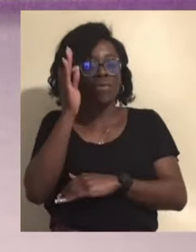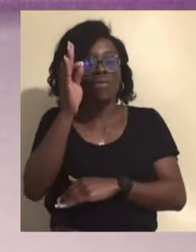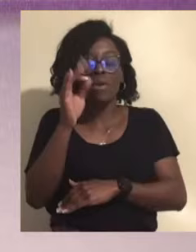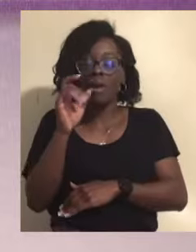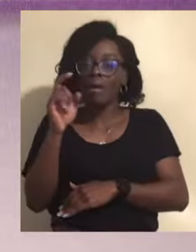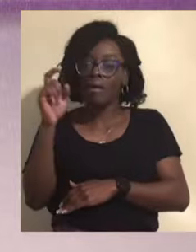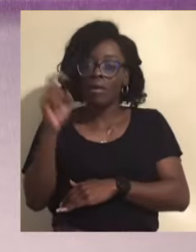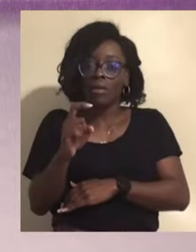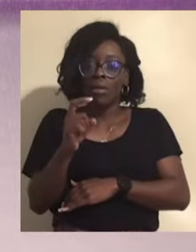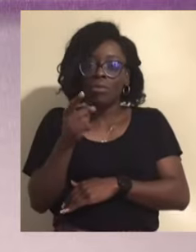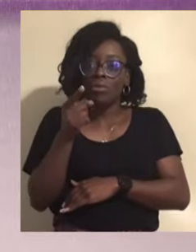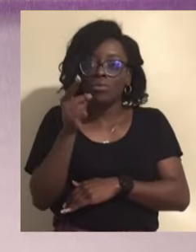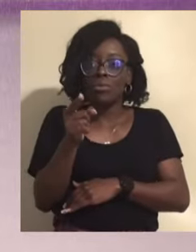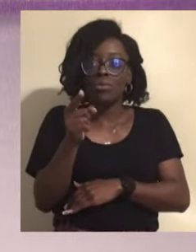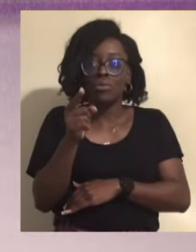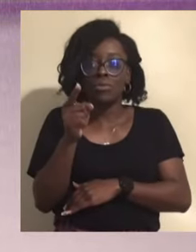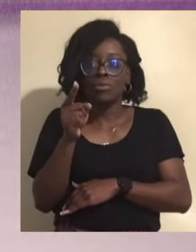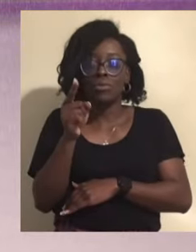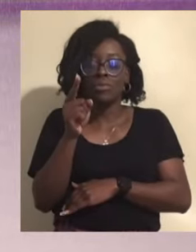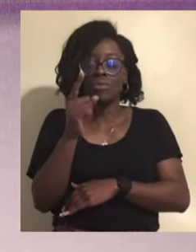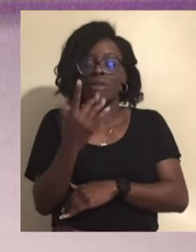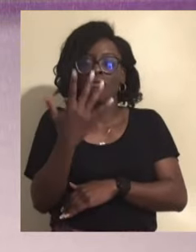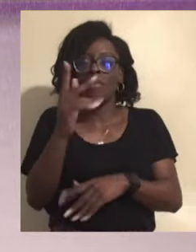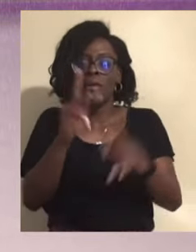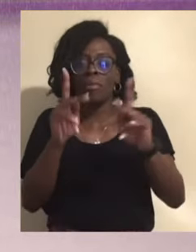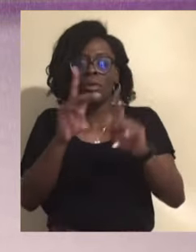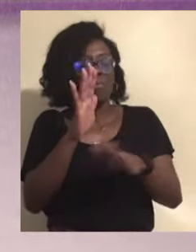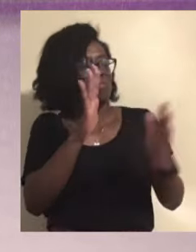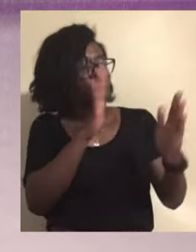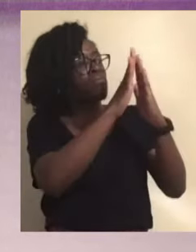five and tell them God's got plans for us.